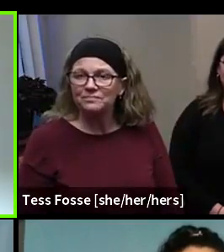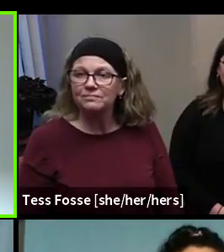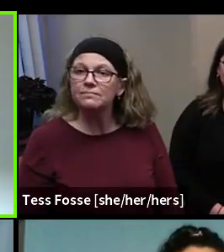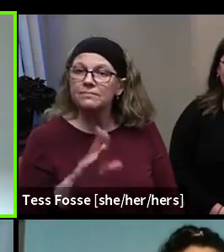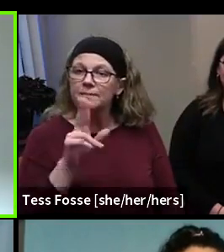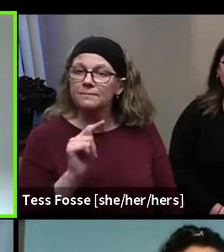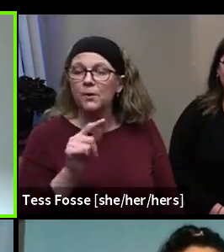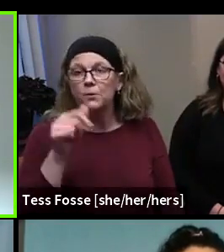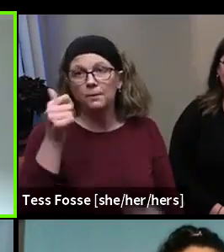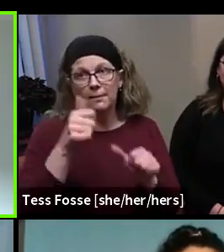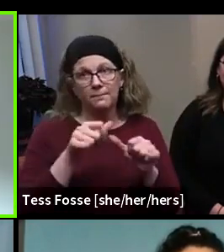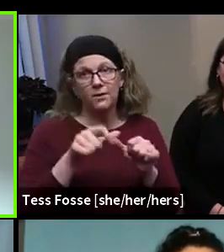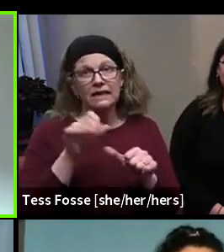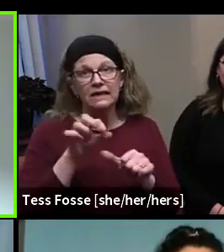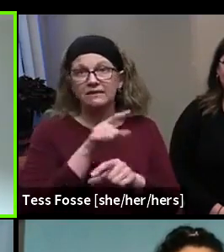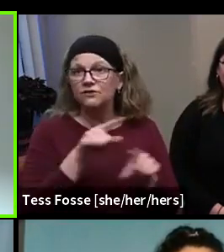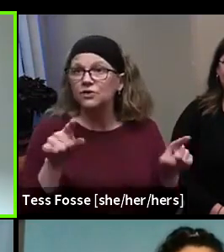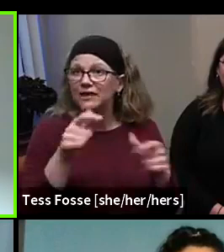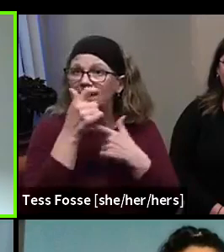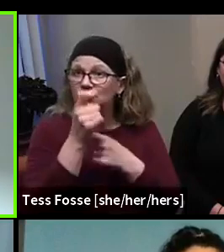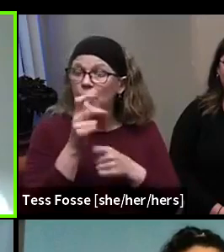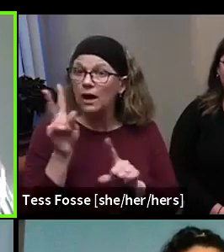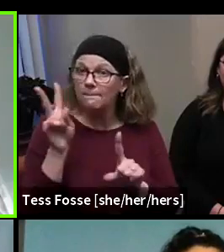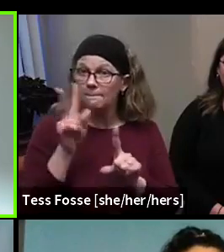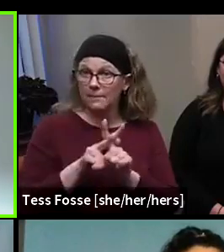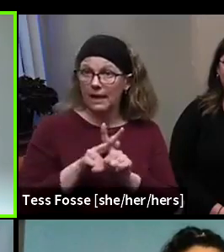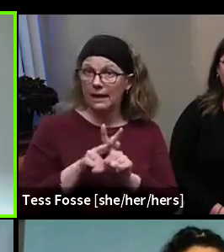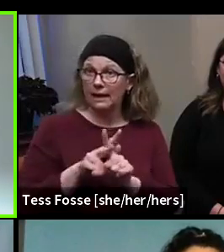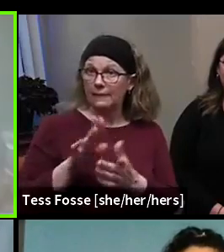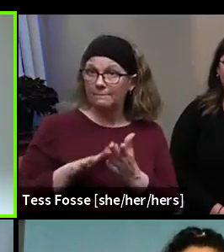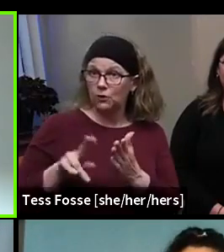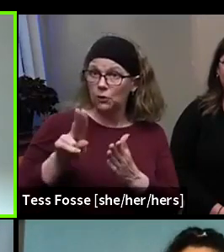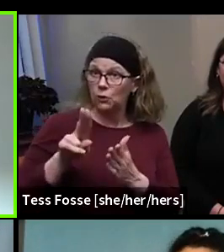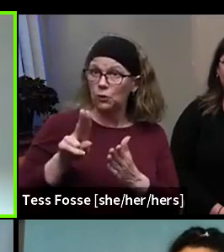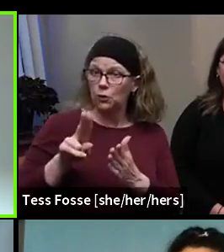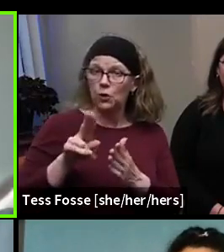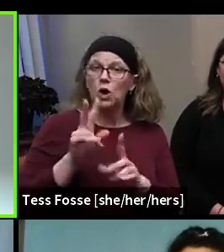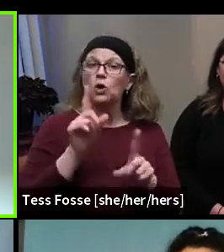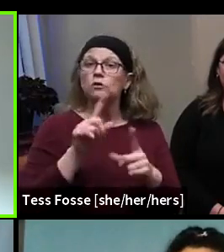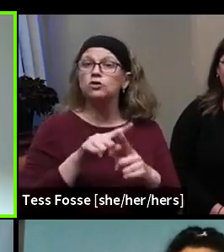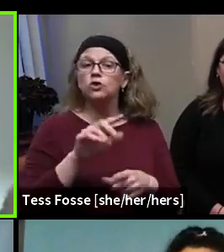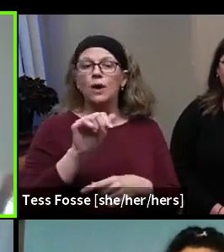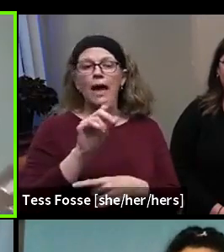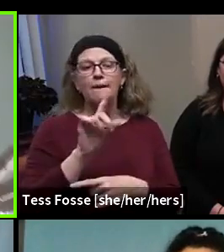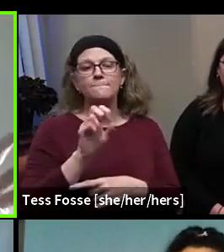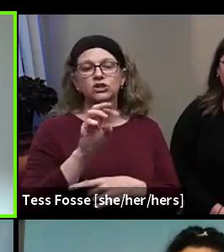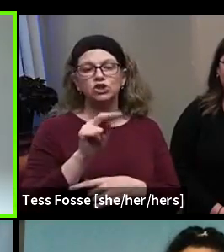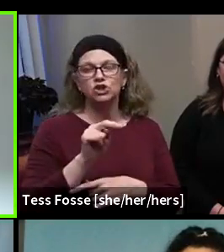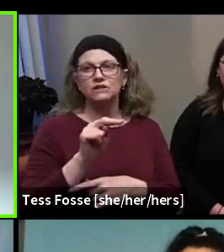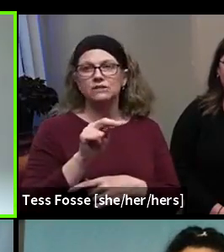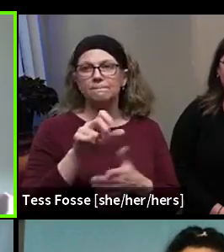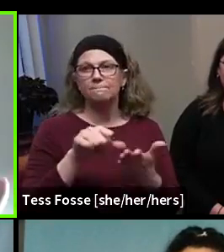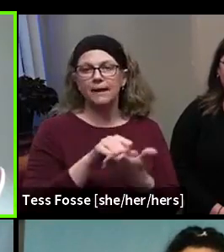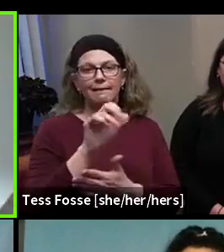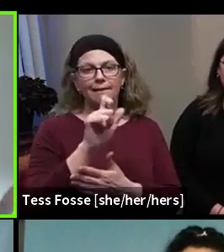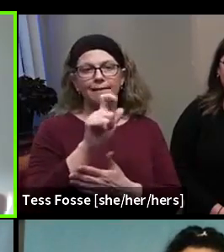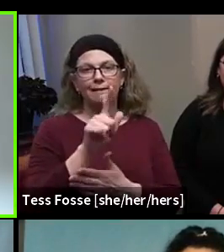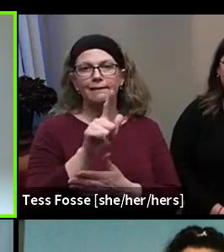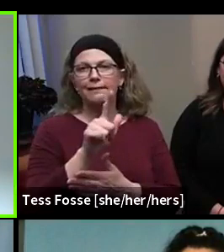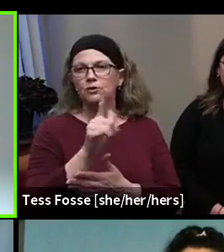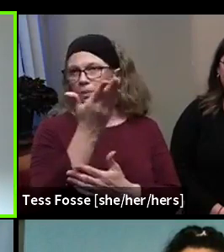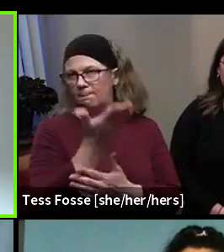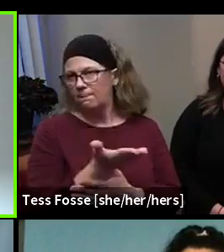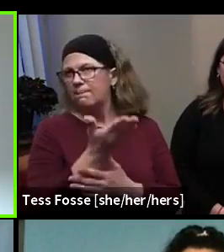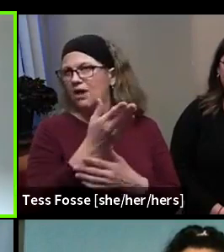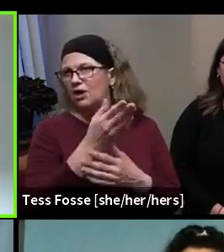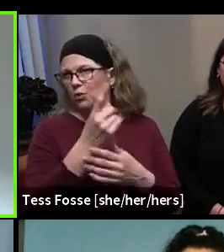But just remember, if you're interested in applying to BU, go to our admissions page for sure. American Sign Language will be on